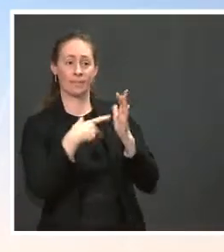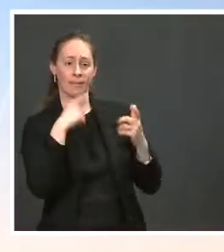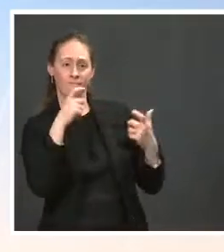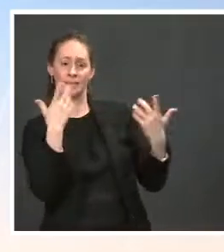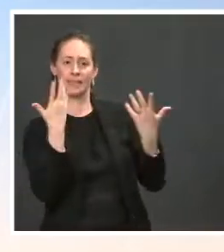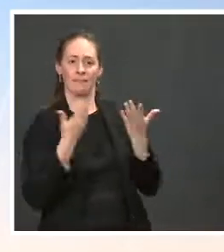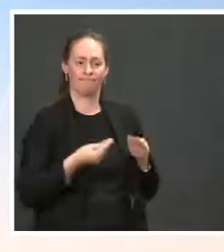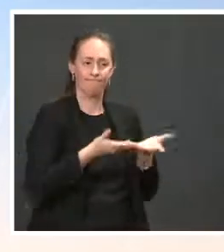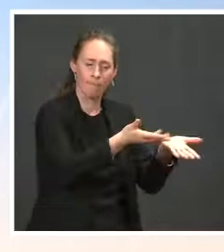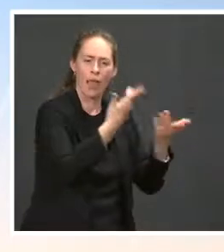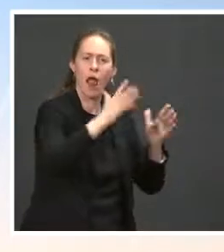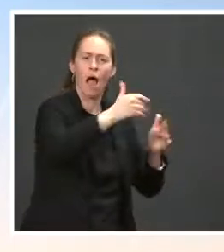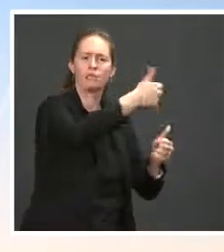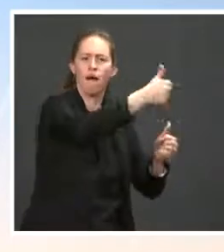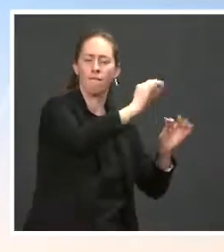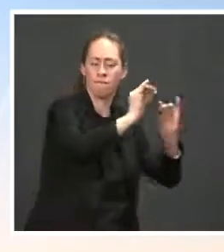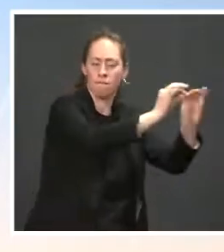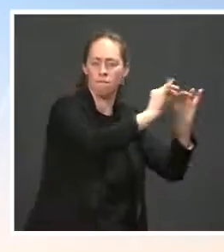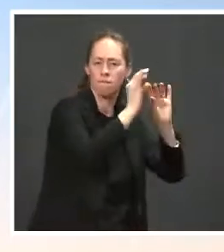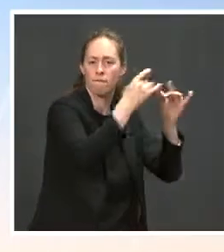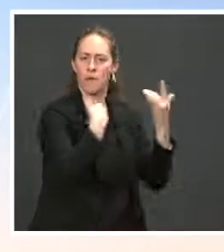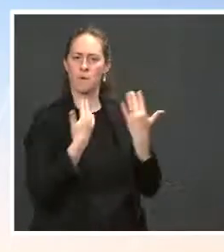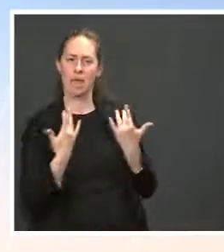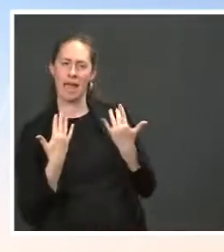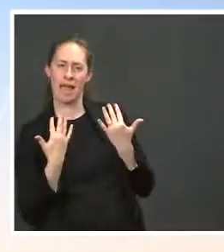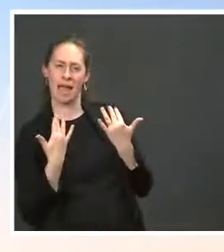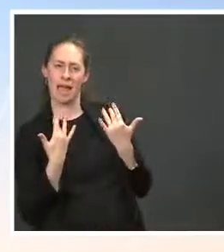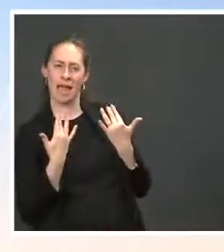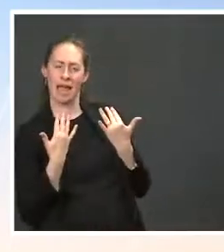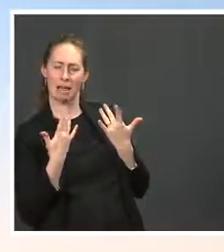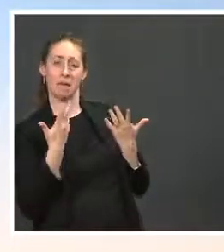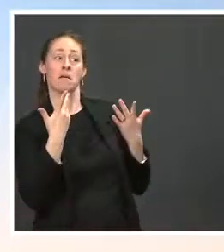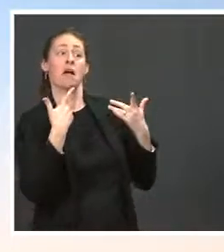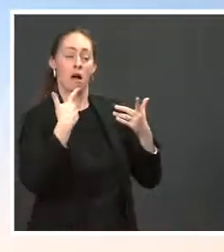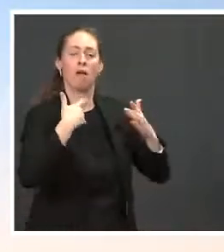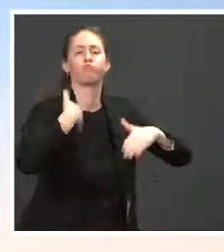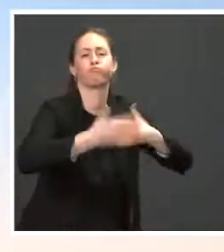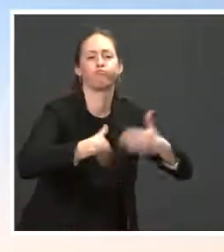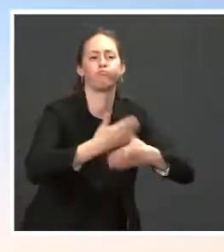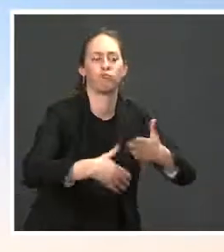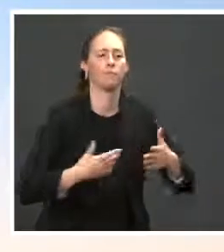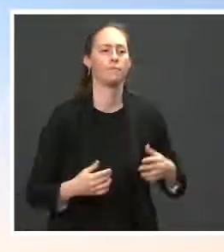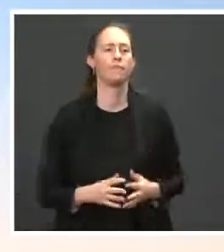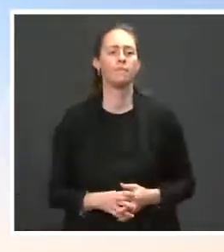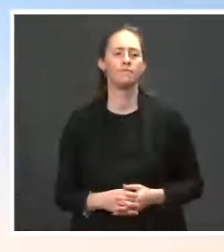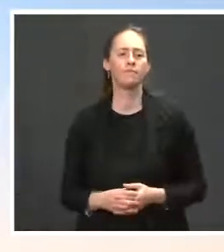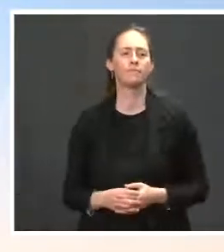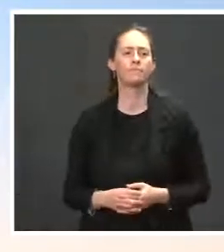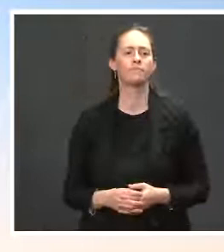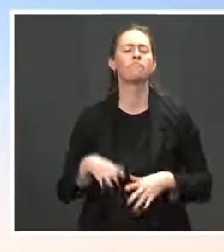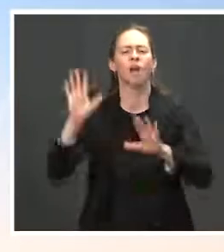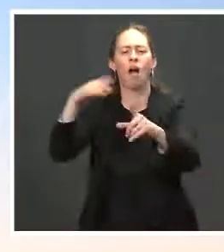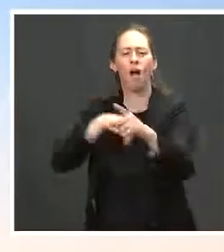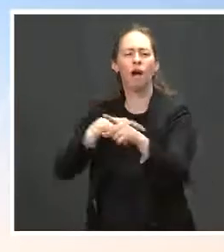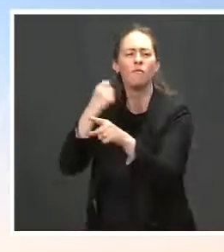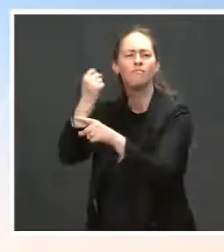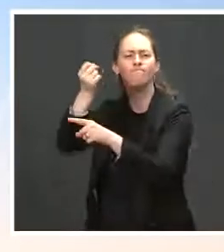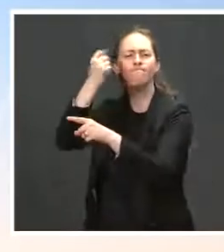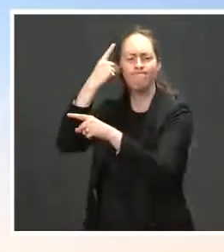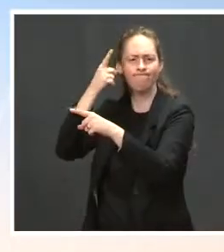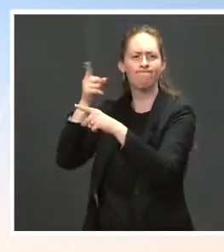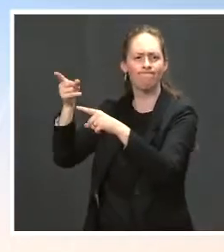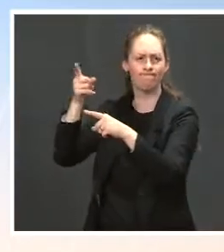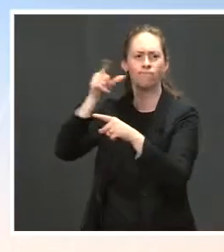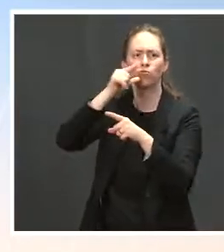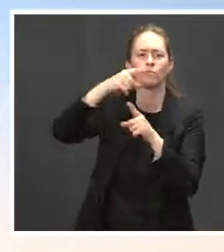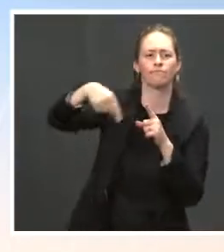to happen privately. And that's part of our objective. I understand you're citing the fact that public polling showed there was